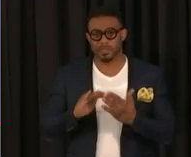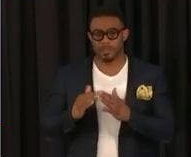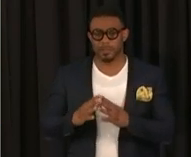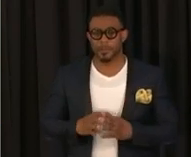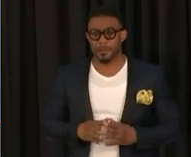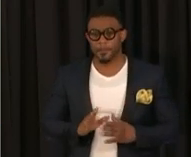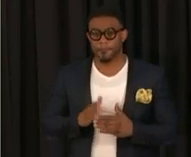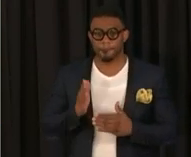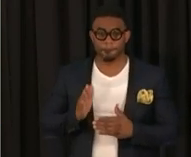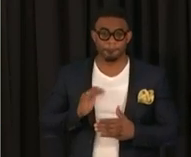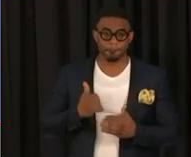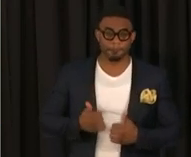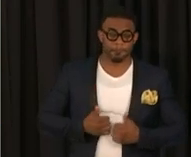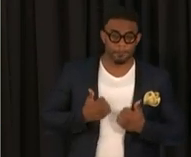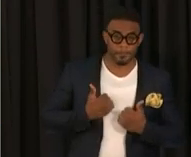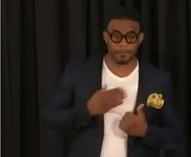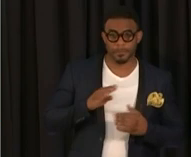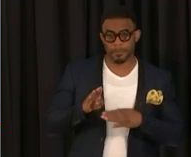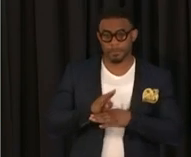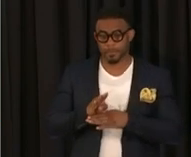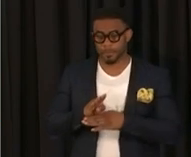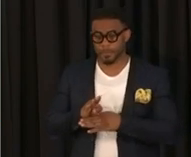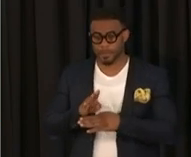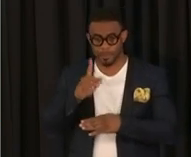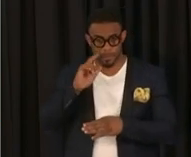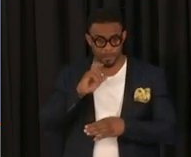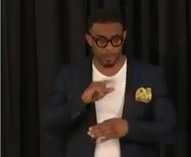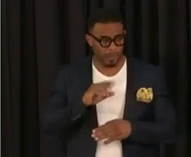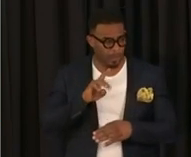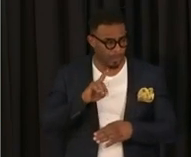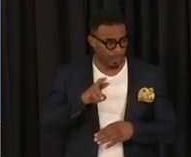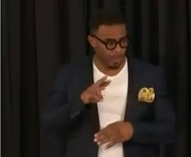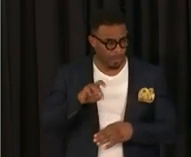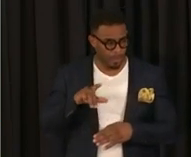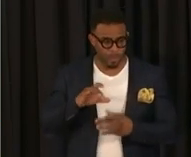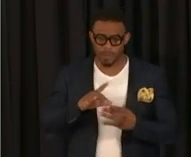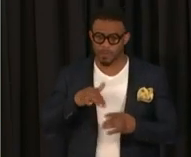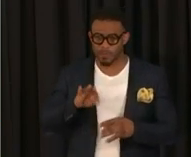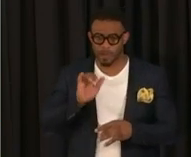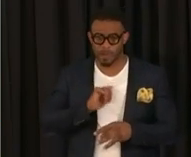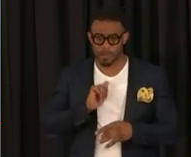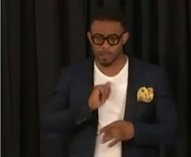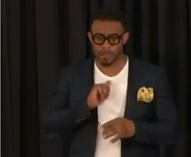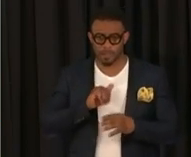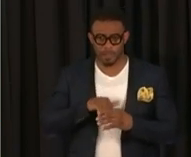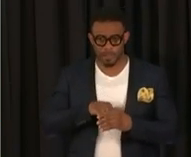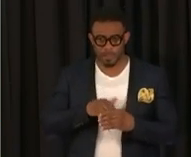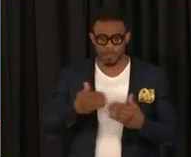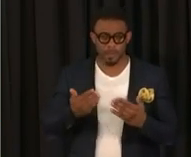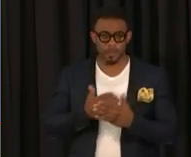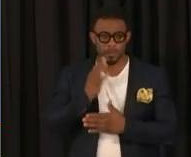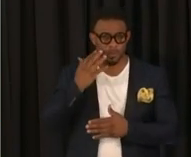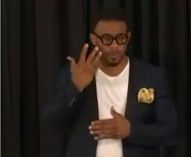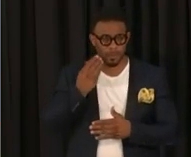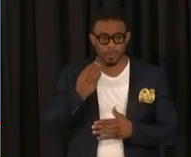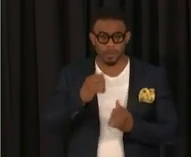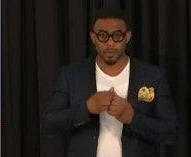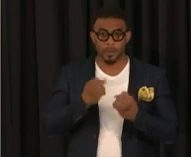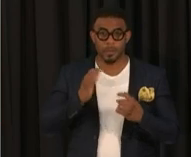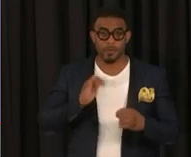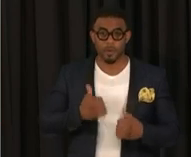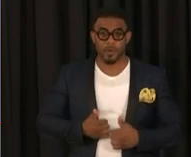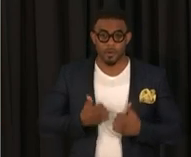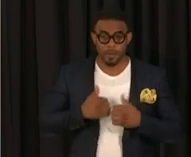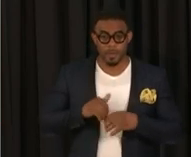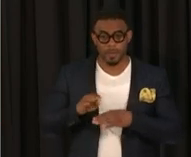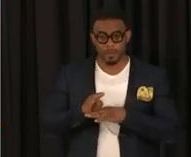here in the city on behalf of our residents and businesses. And I think, as Director Wells said, we find ourselves in an unprecedented time when many